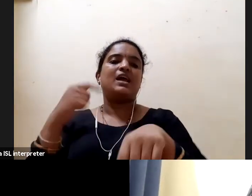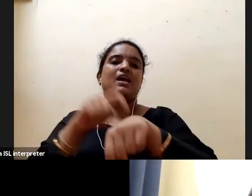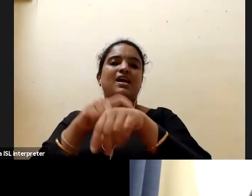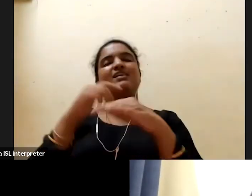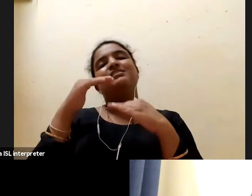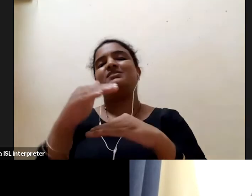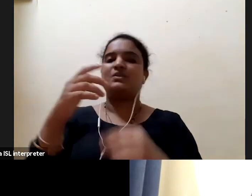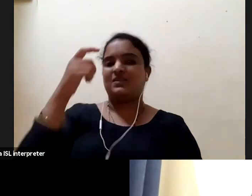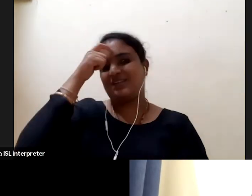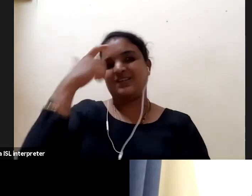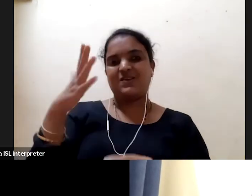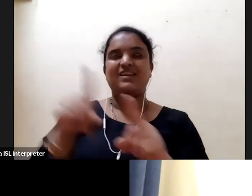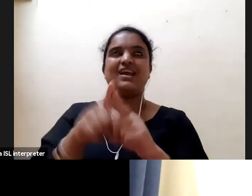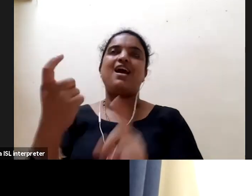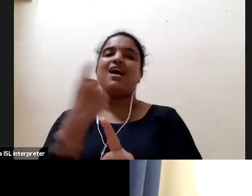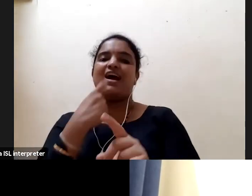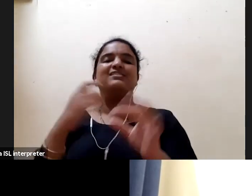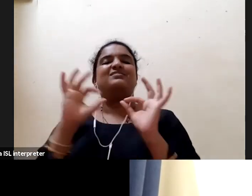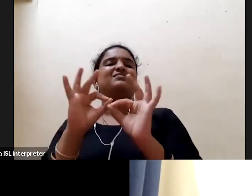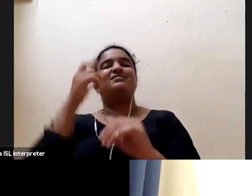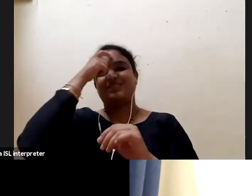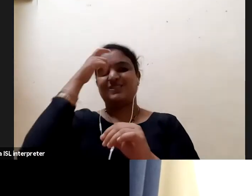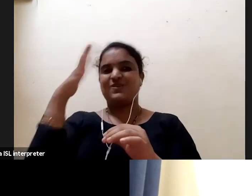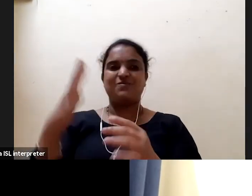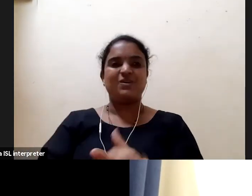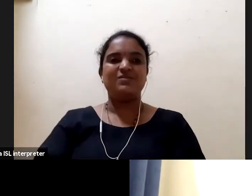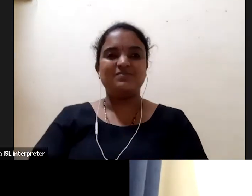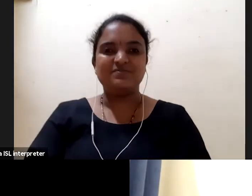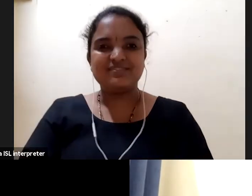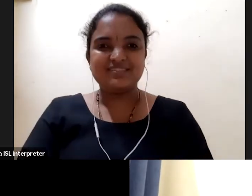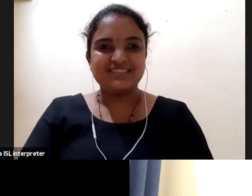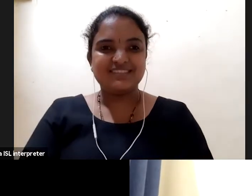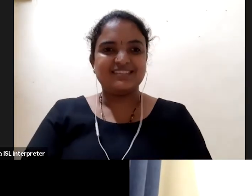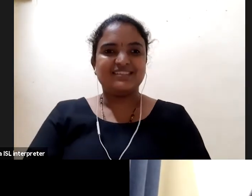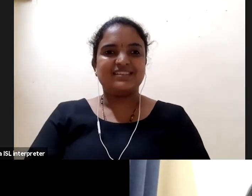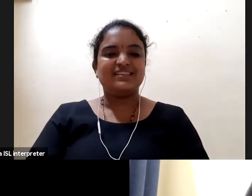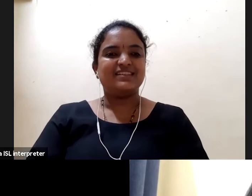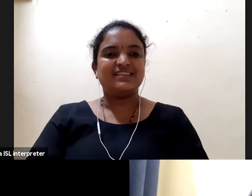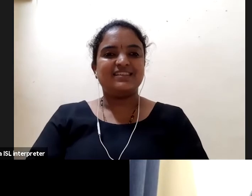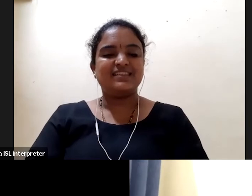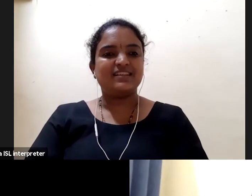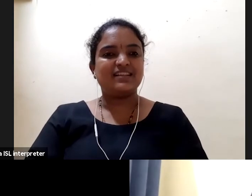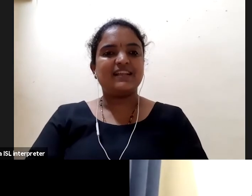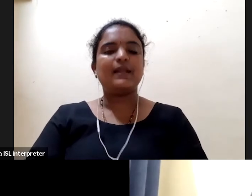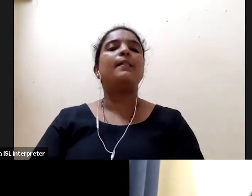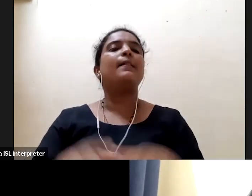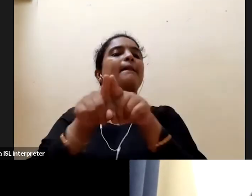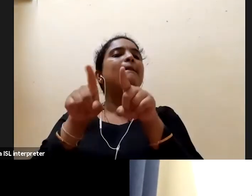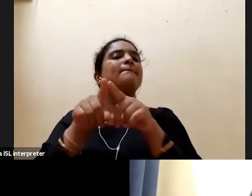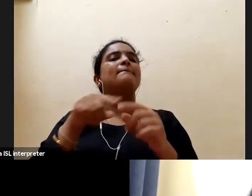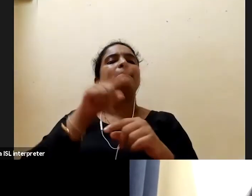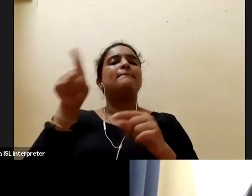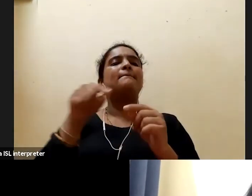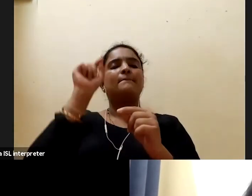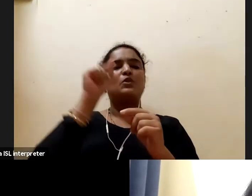Priyanka. I hope it was okay. So sorry. Okay. I think you've actually given us all